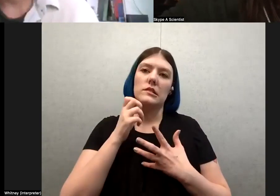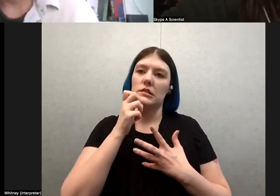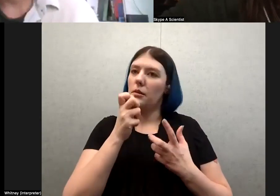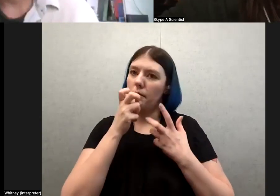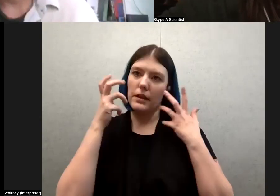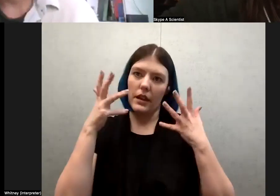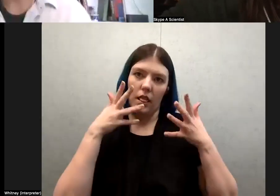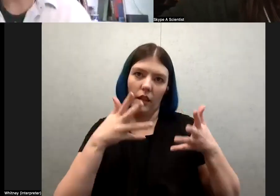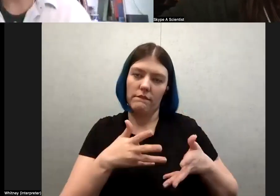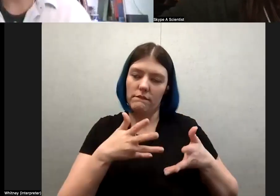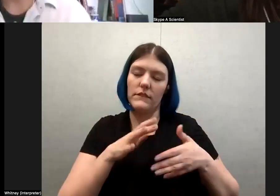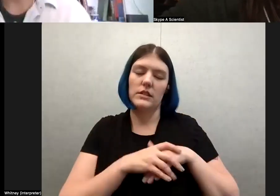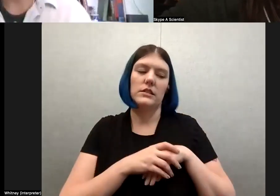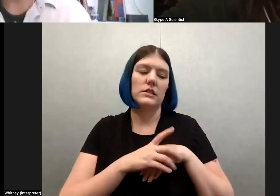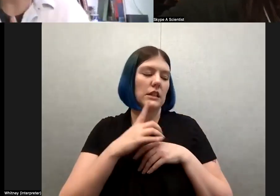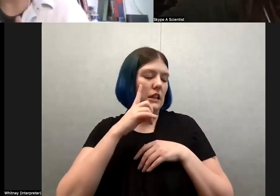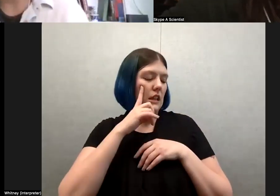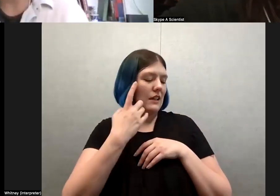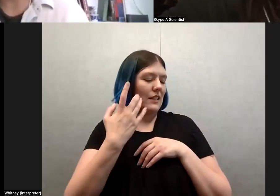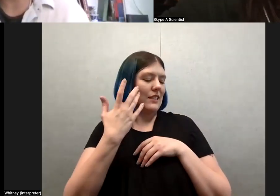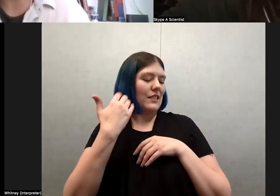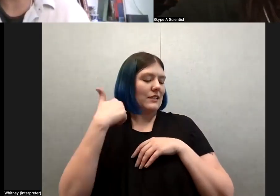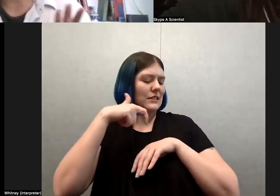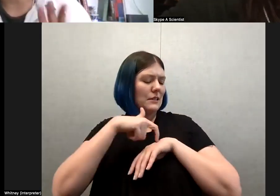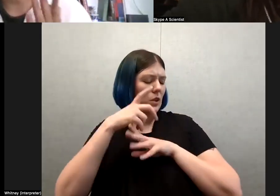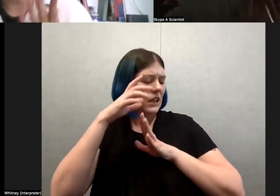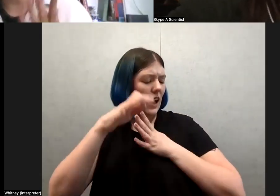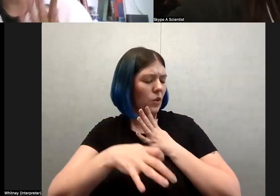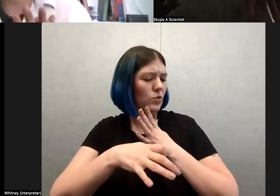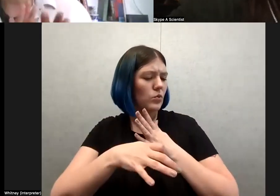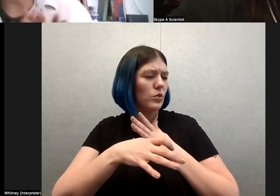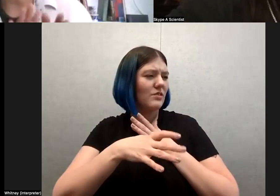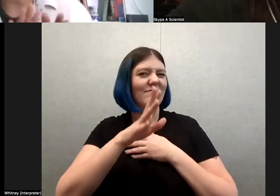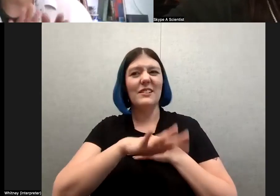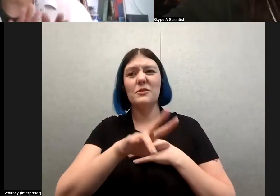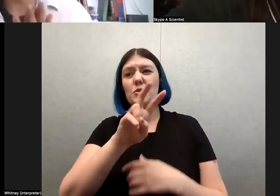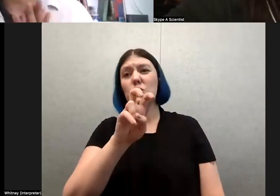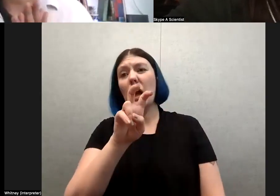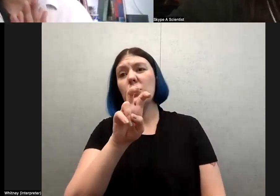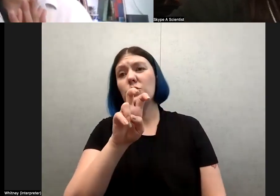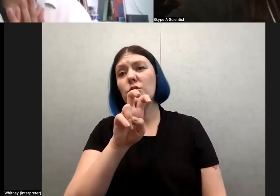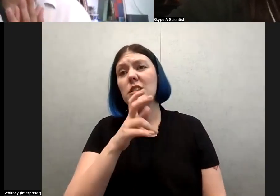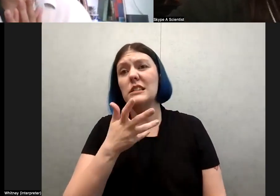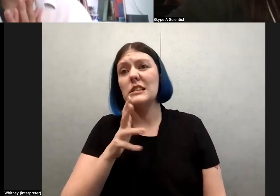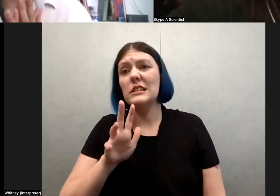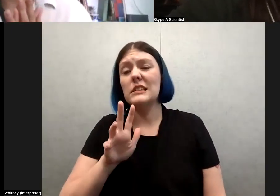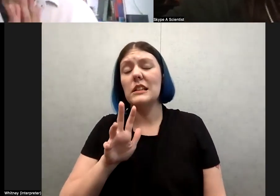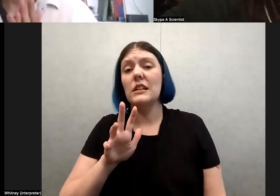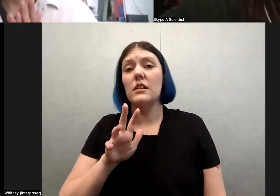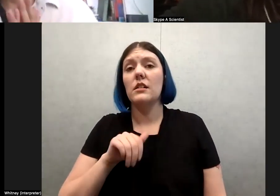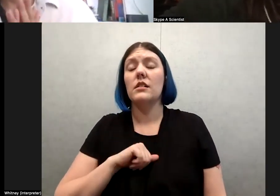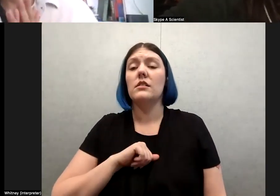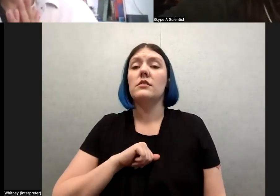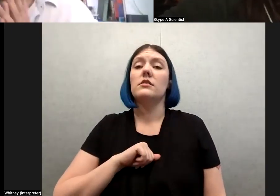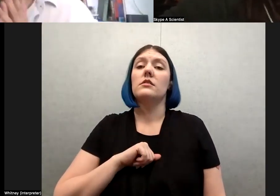So there are, I think on last count, only around 200 of these big cats in the Everglades,